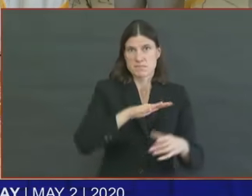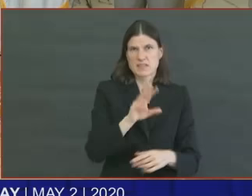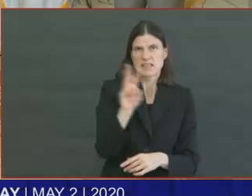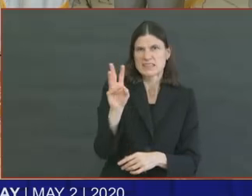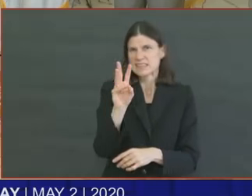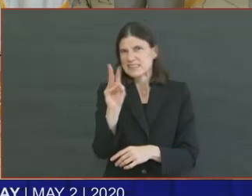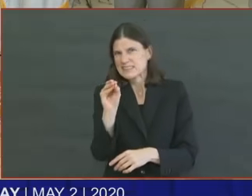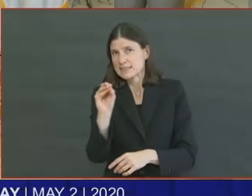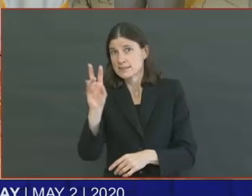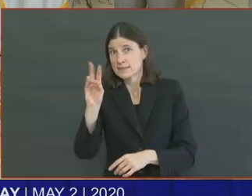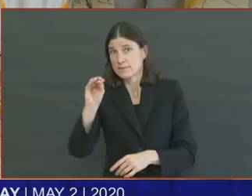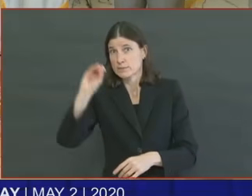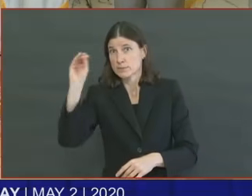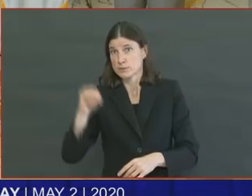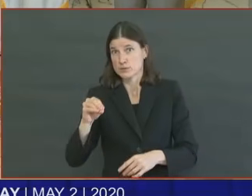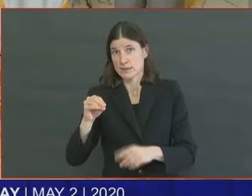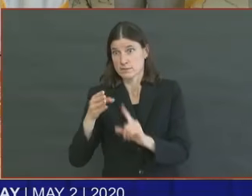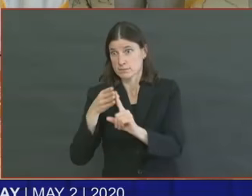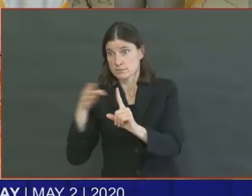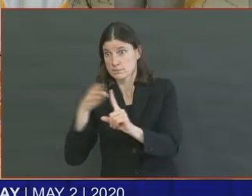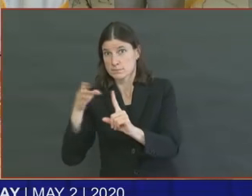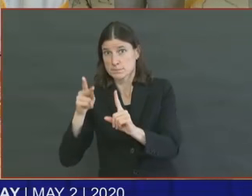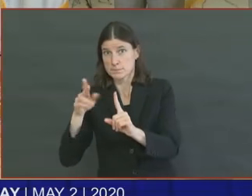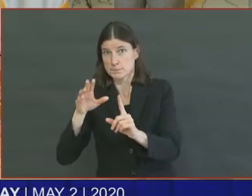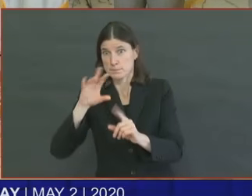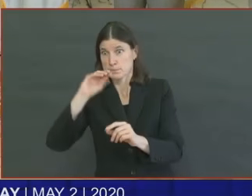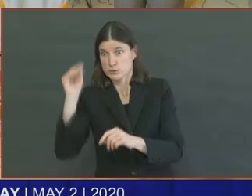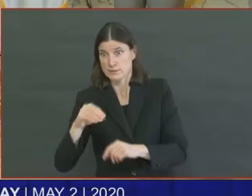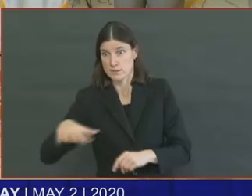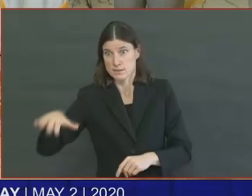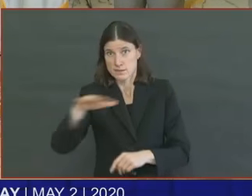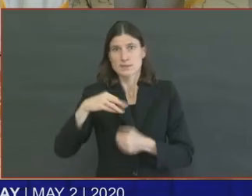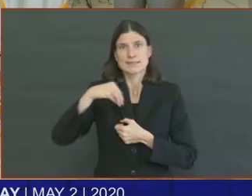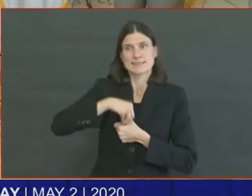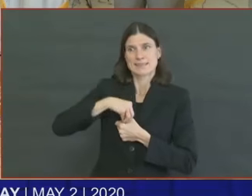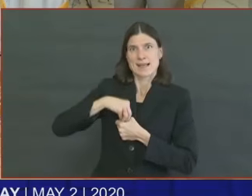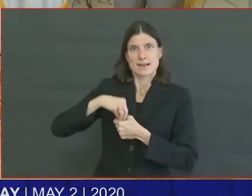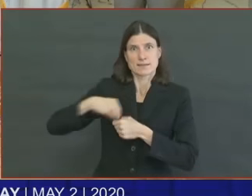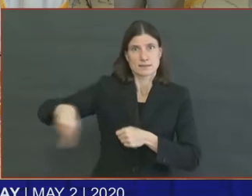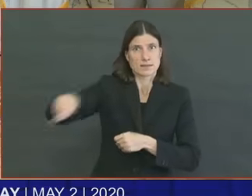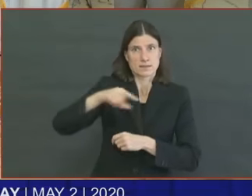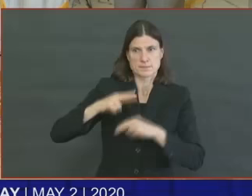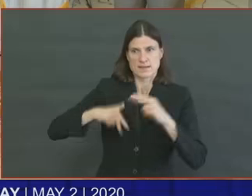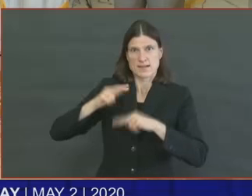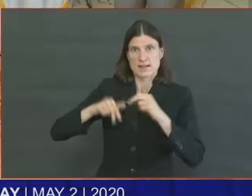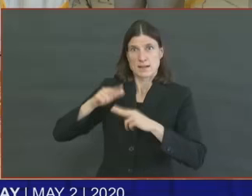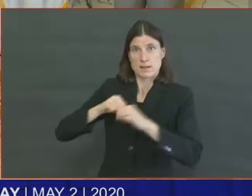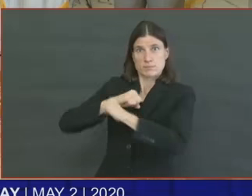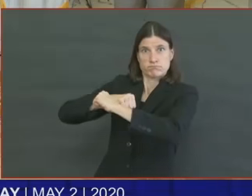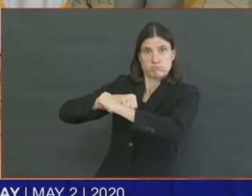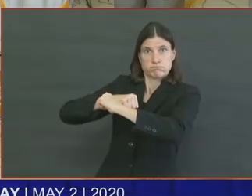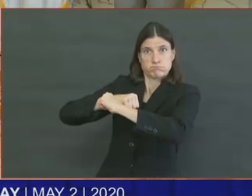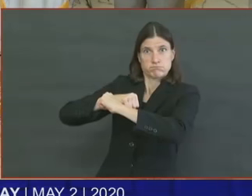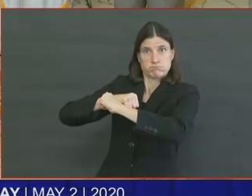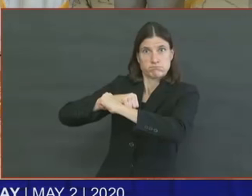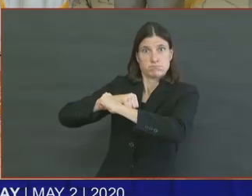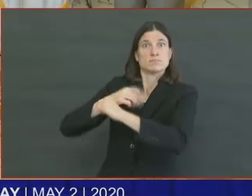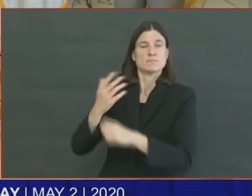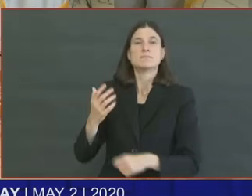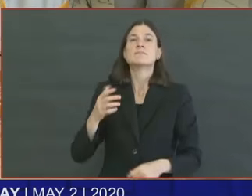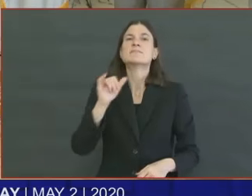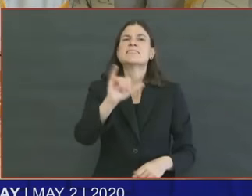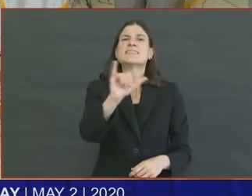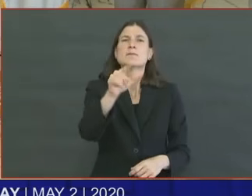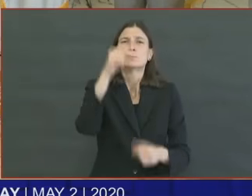the higher the number, the better, for example, the more protected everyone is as a whole, because you're